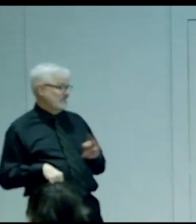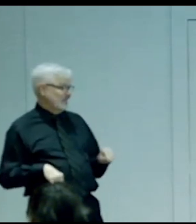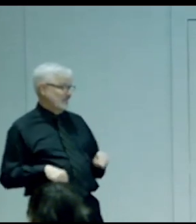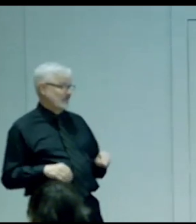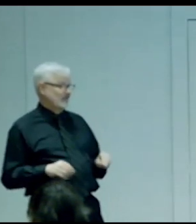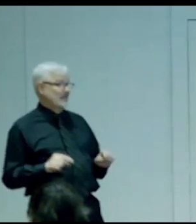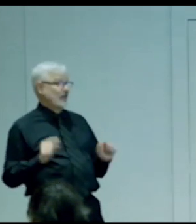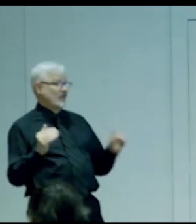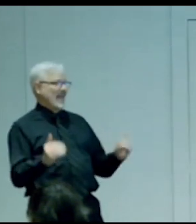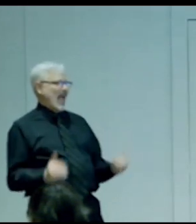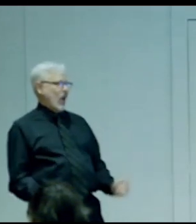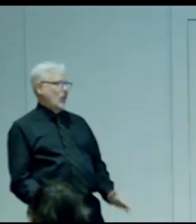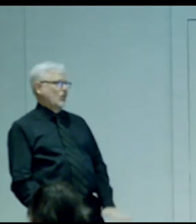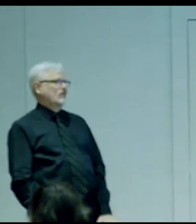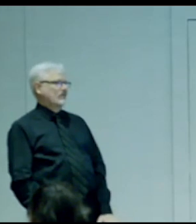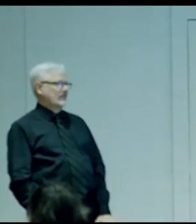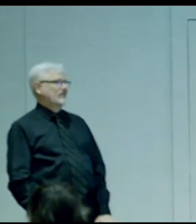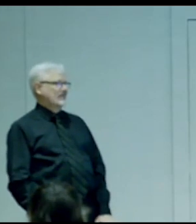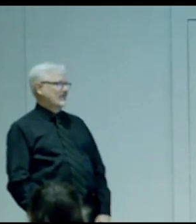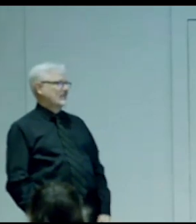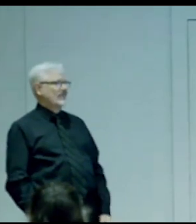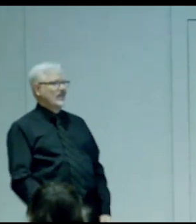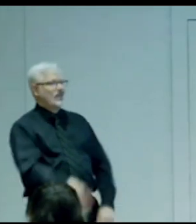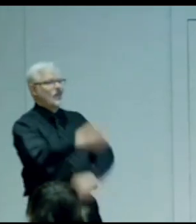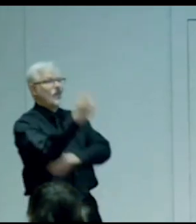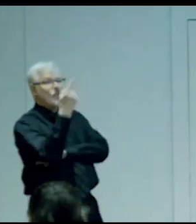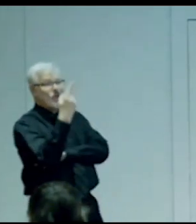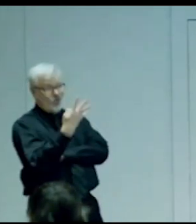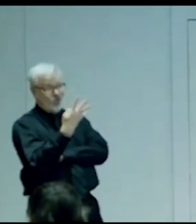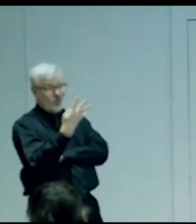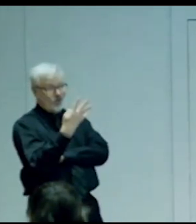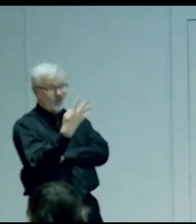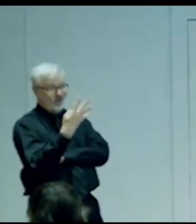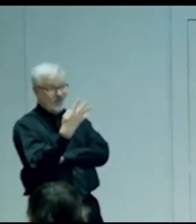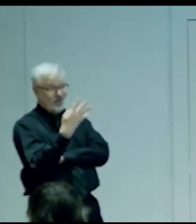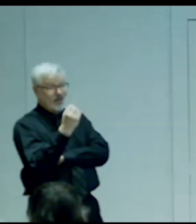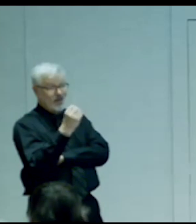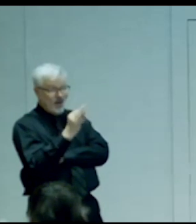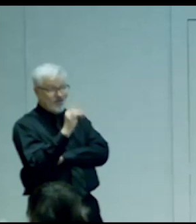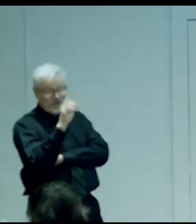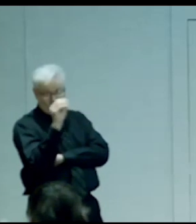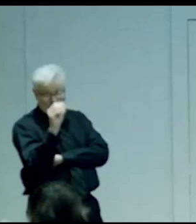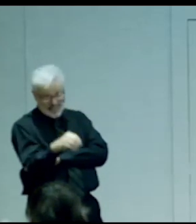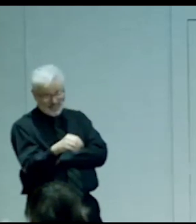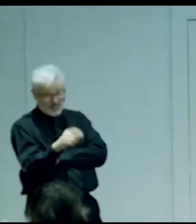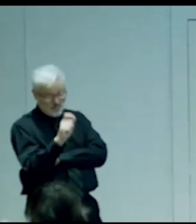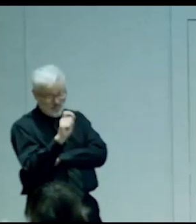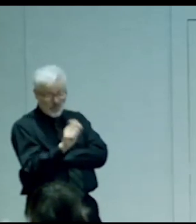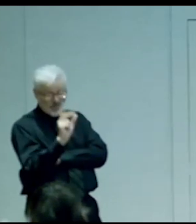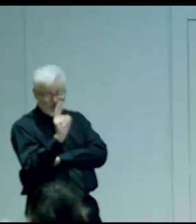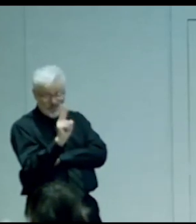Keep going down. Oh, wow. It's 0.25%. Oh, my God. So think about that.